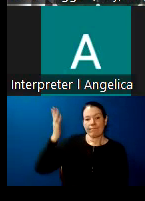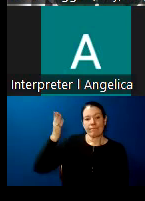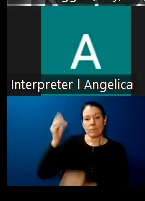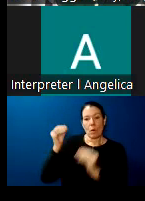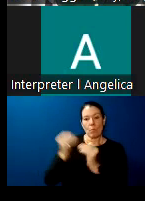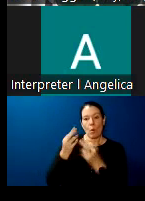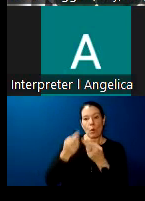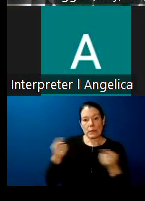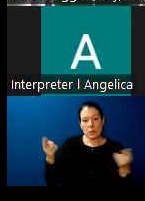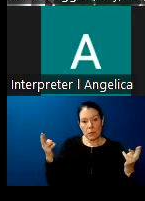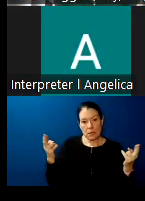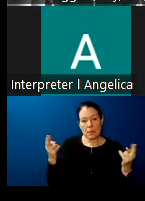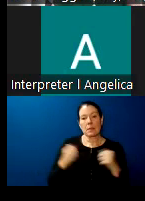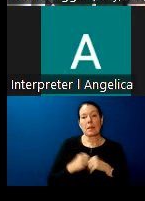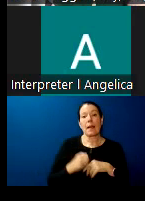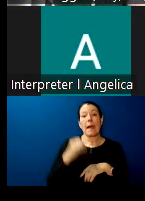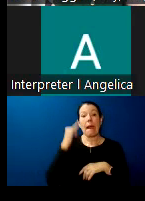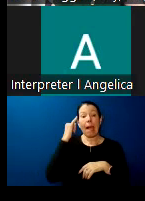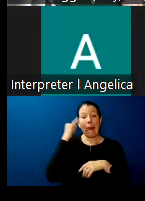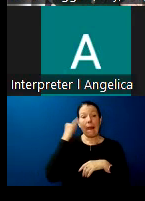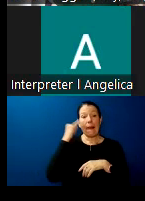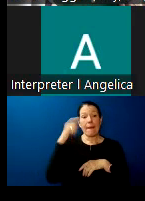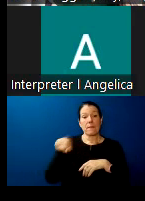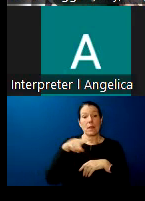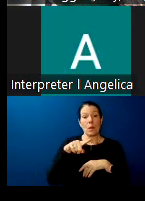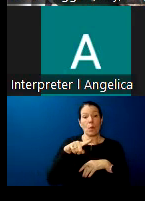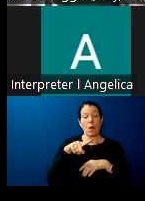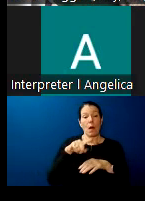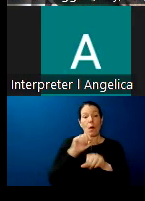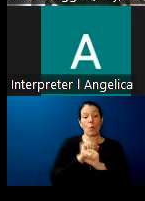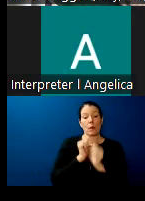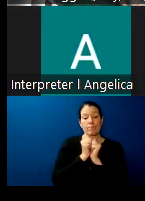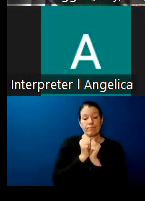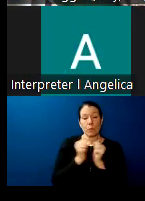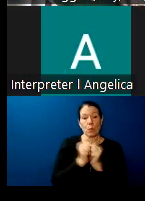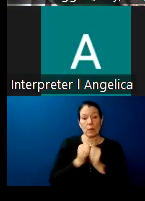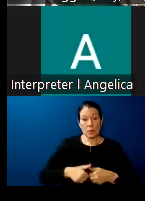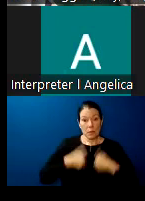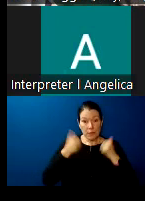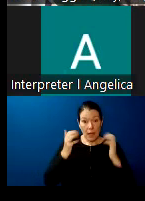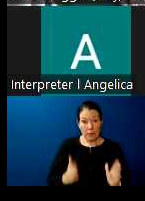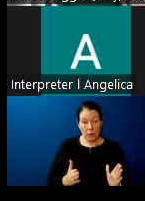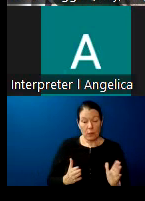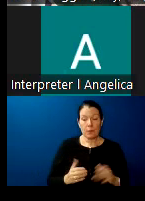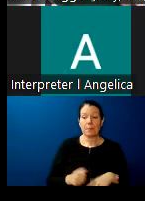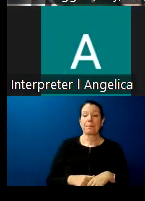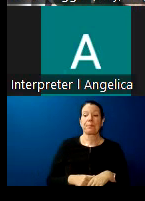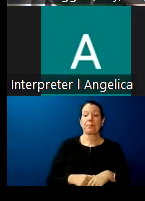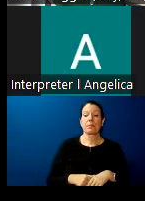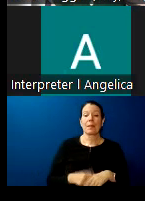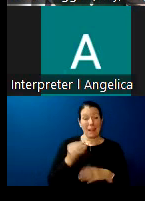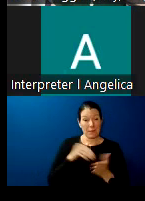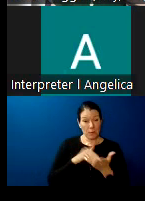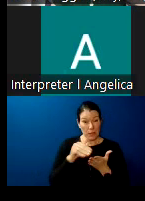more resources. So if you are going to be working with survivors and in this context frequently,